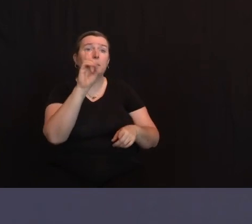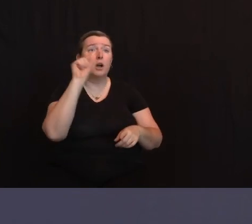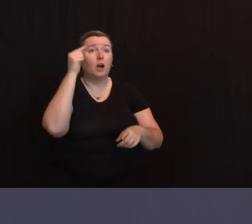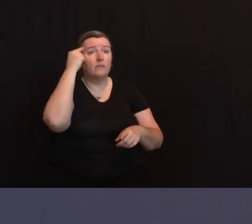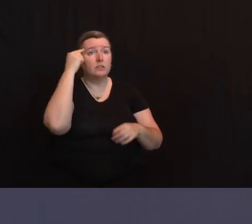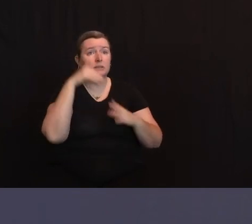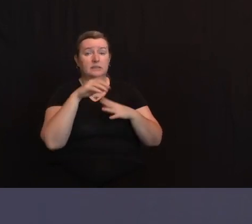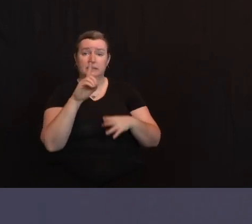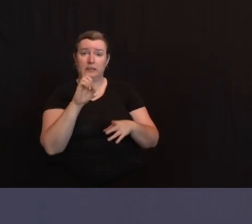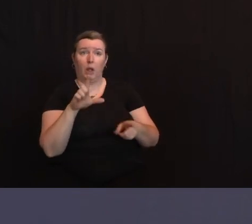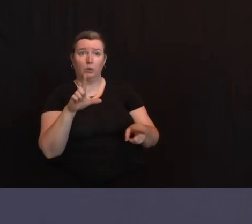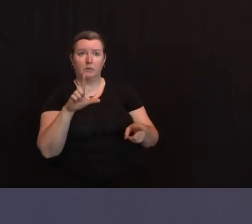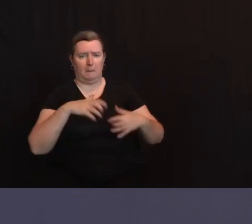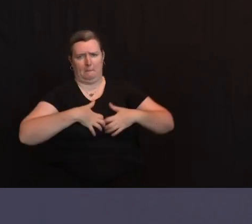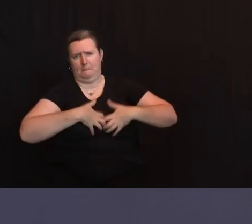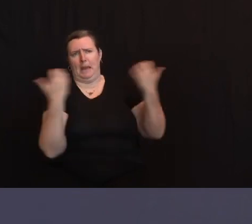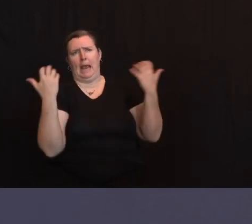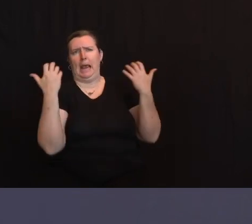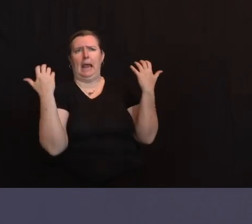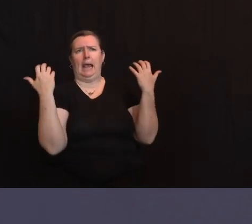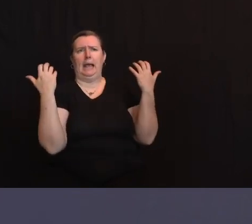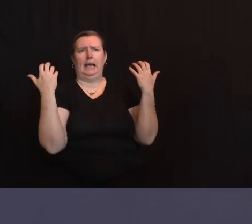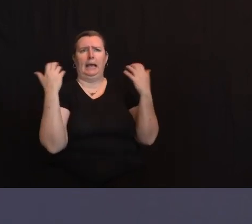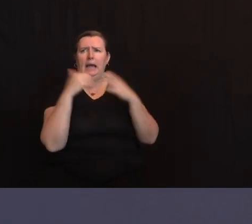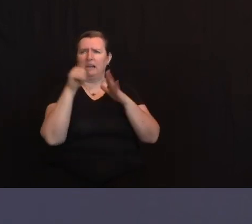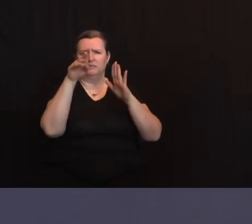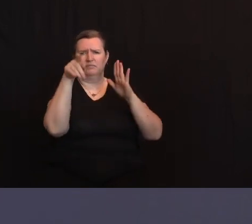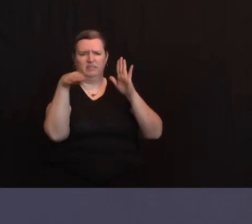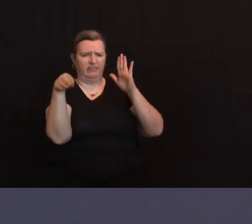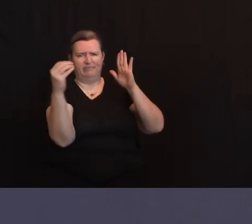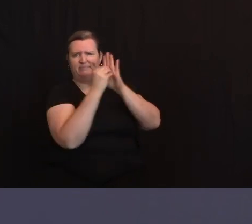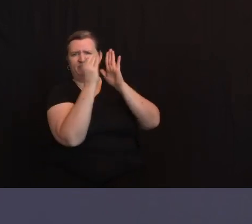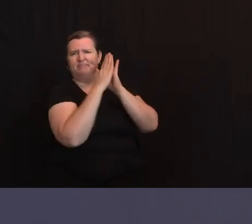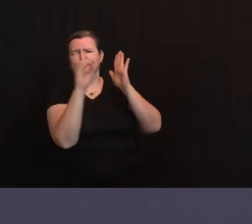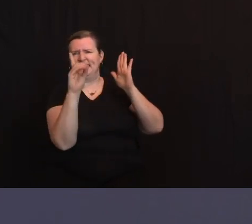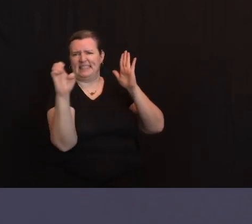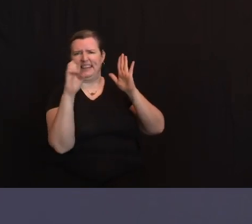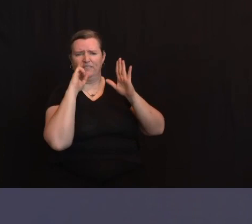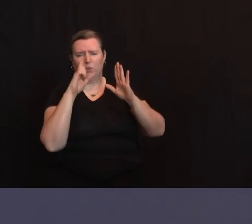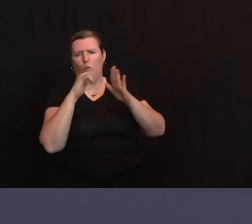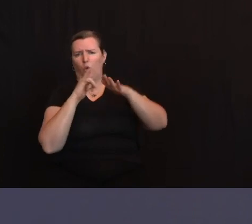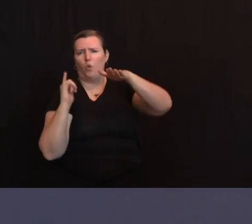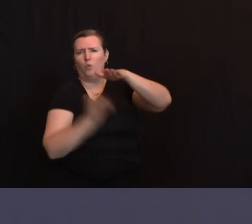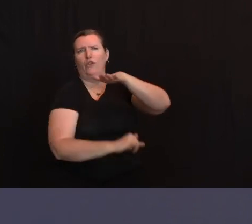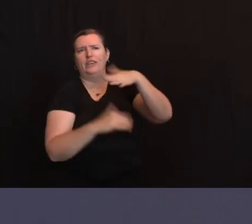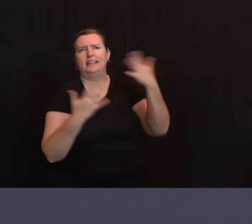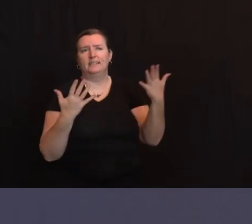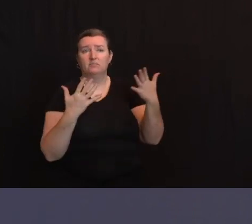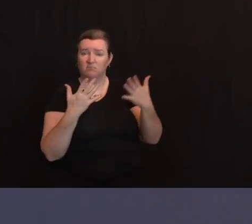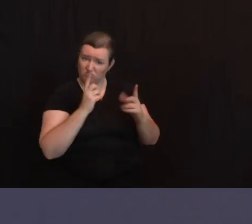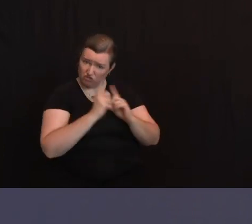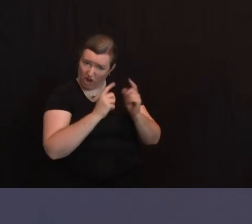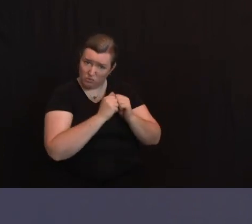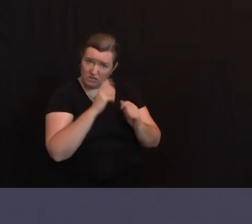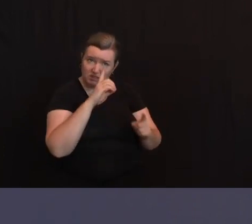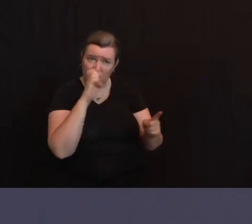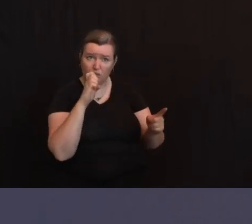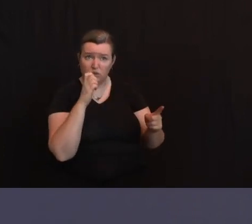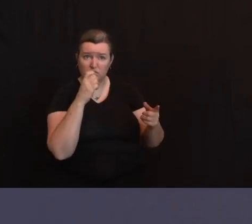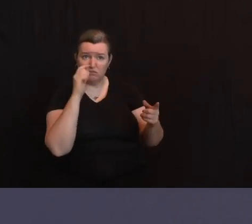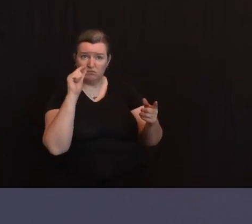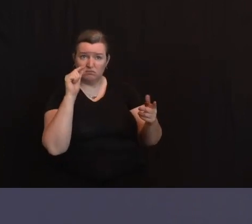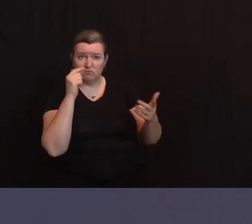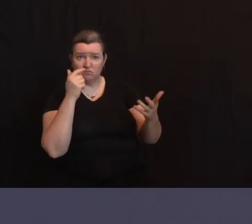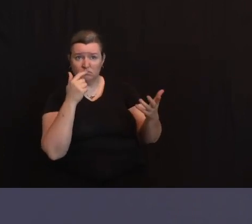on the travel advisory list. You alluded last week that you have had conversations with Delaware officials. Has that included Governor Carney